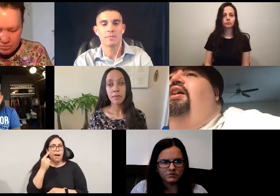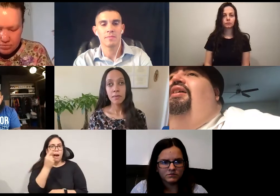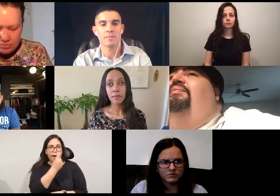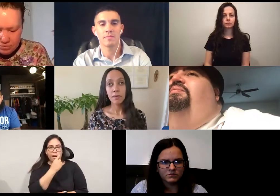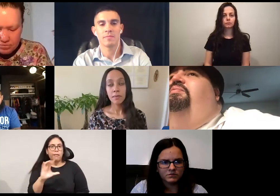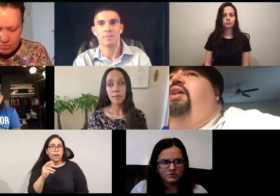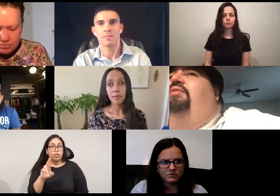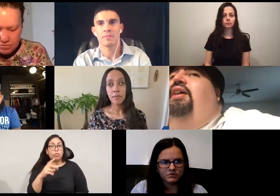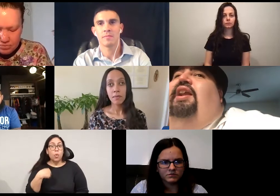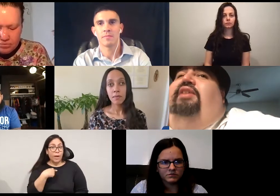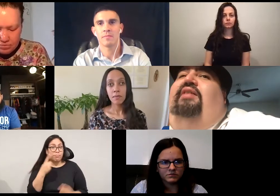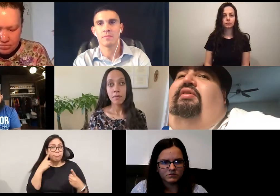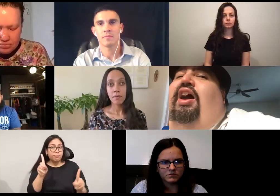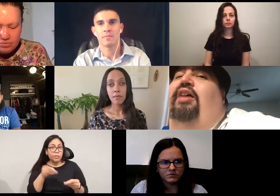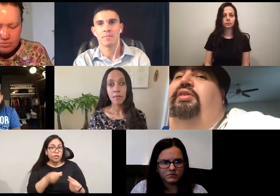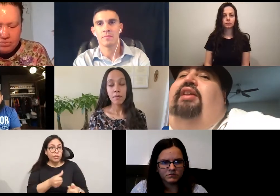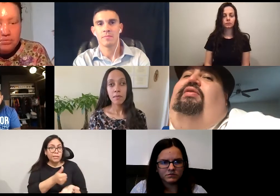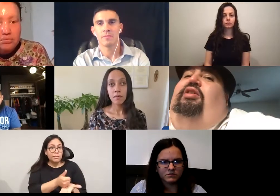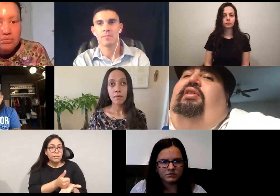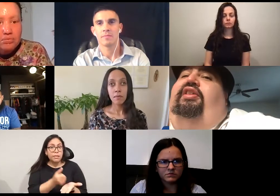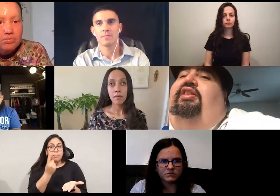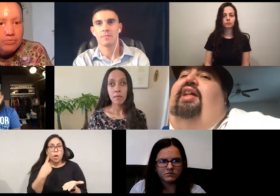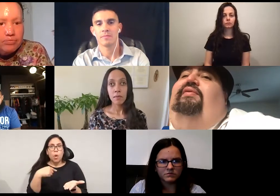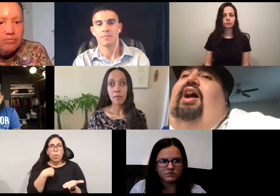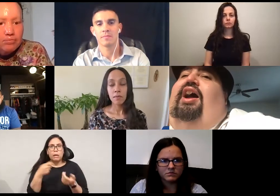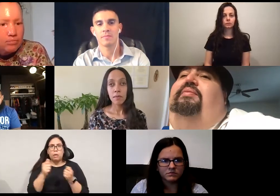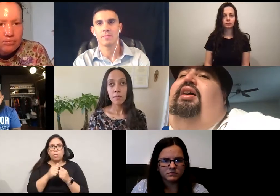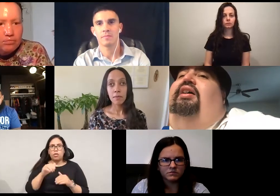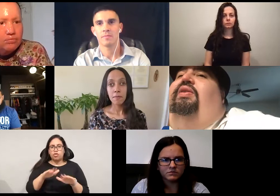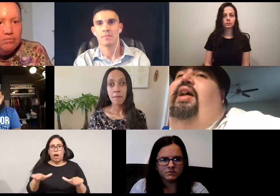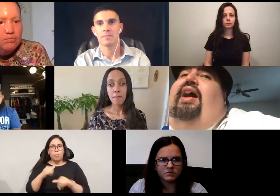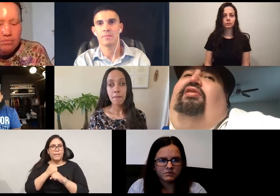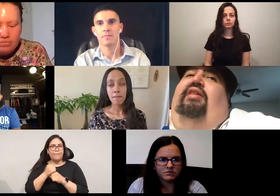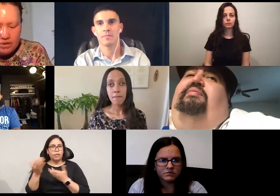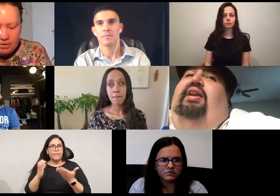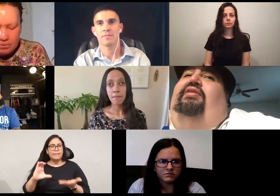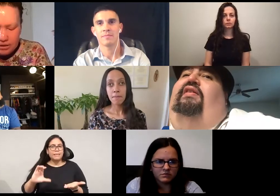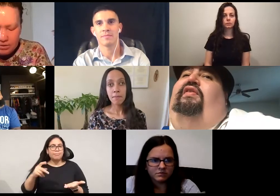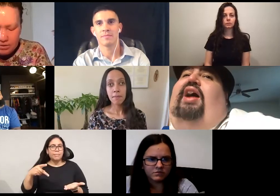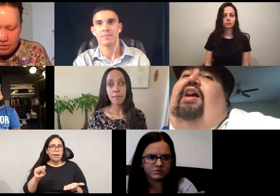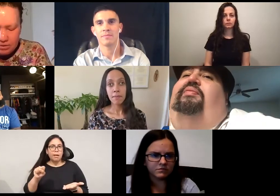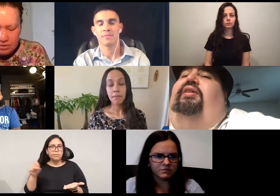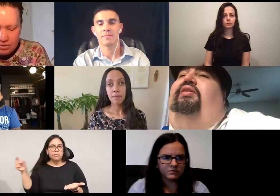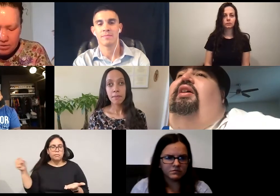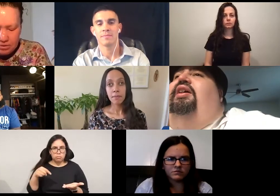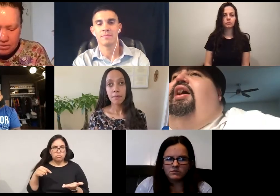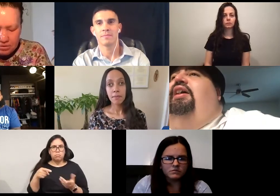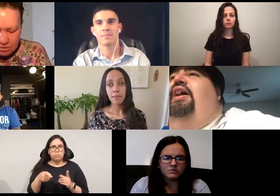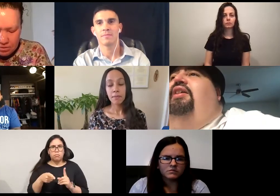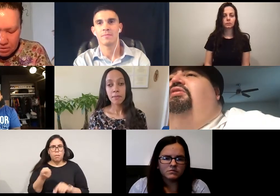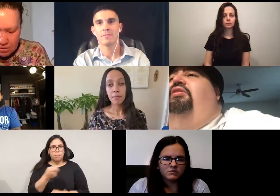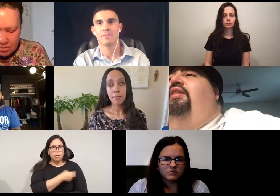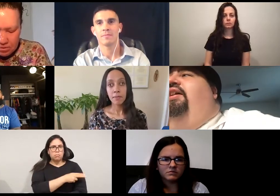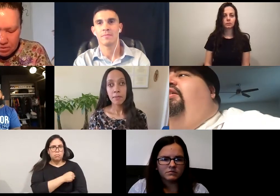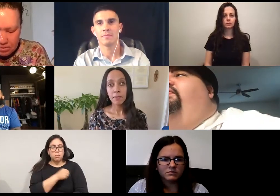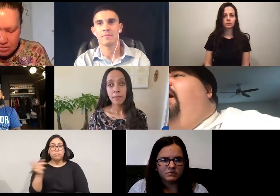treated, but we ended up dealing with Child Protective Services at the same time. They actually beat us home from the hospital and